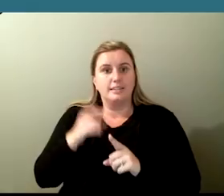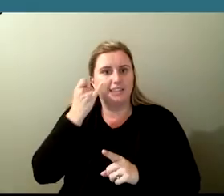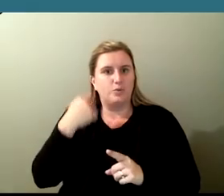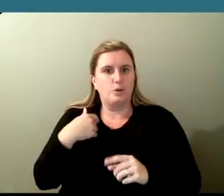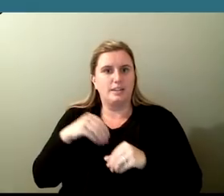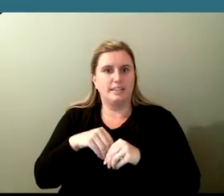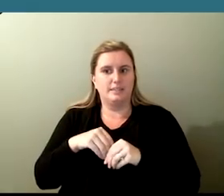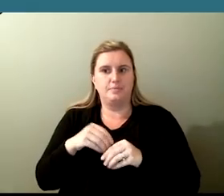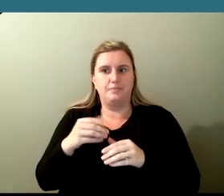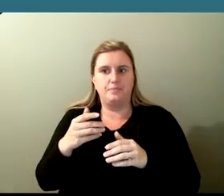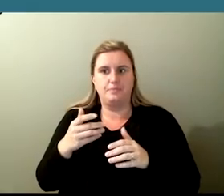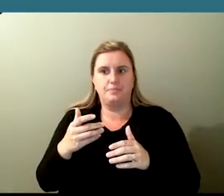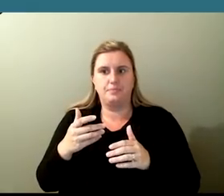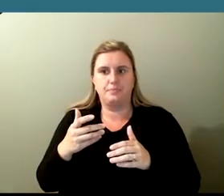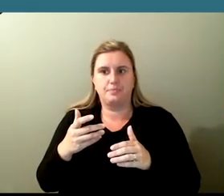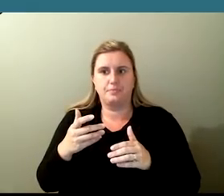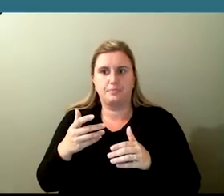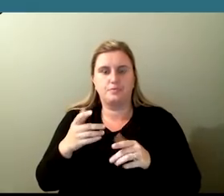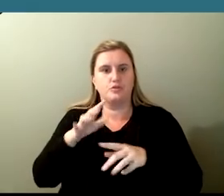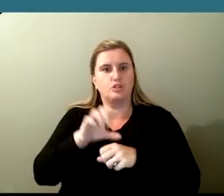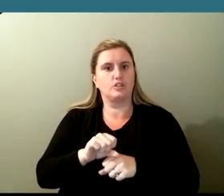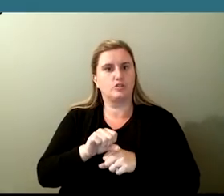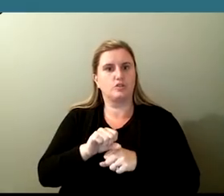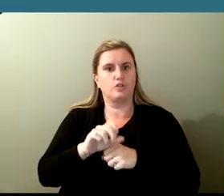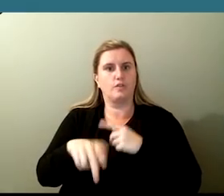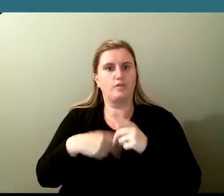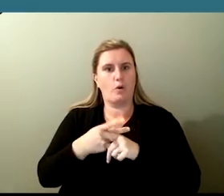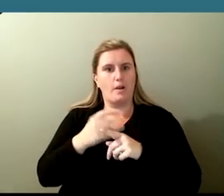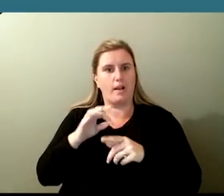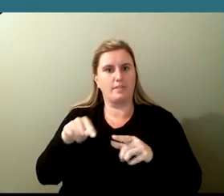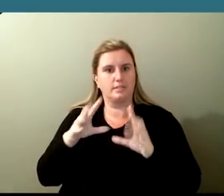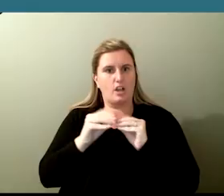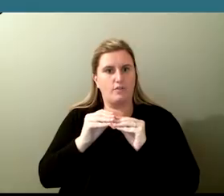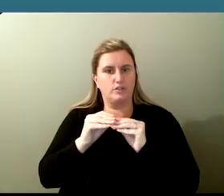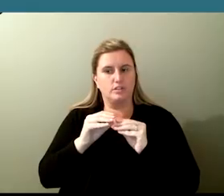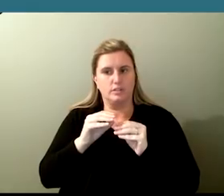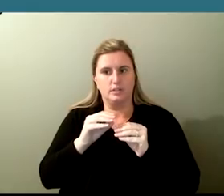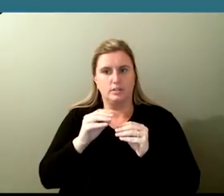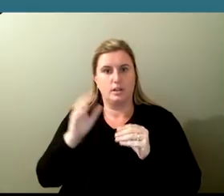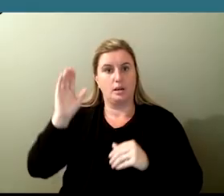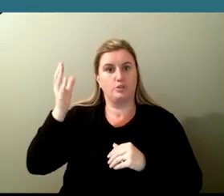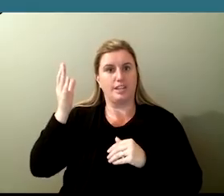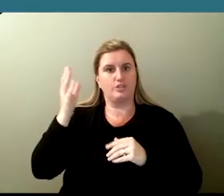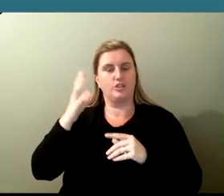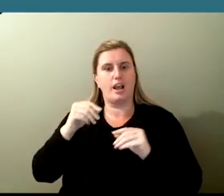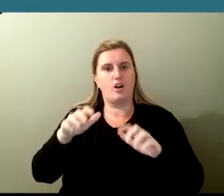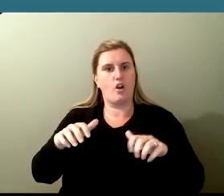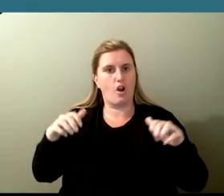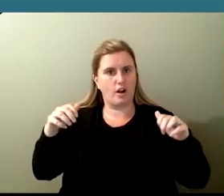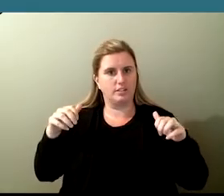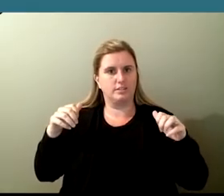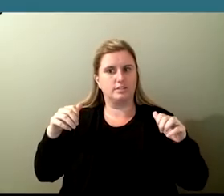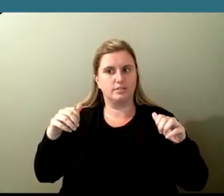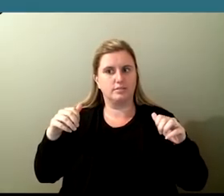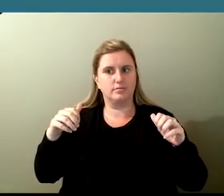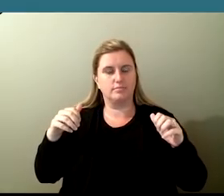be in a traditional format of this conference, a presenter and an audience attending